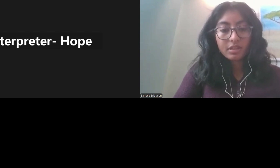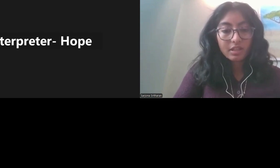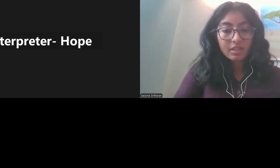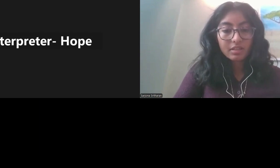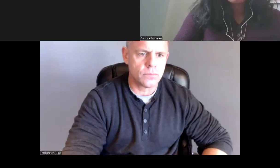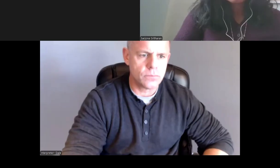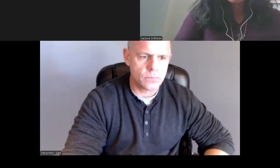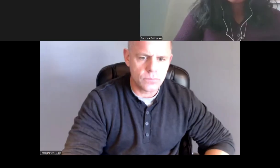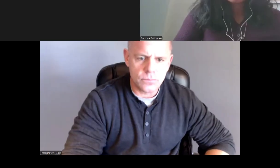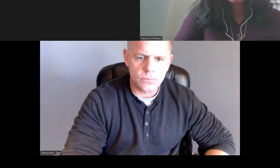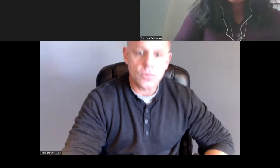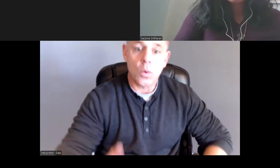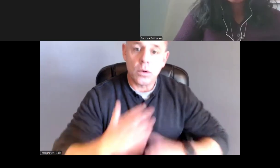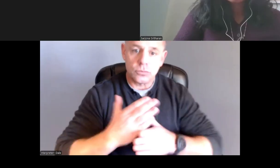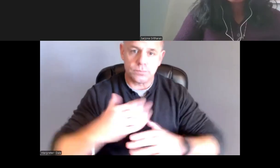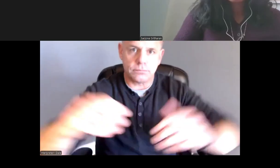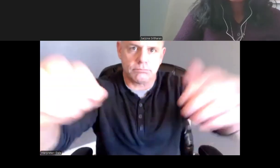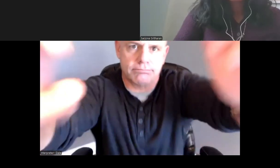Once again.